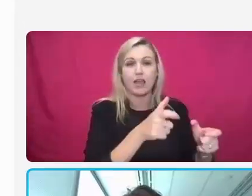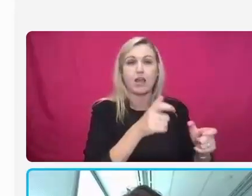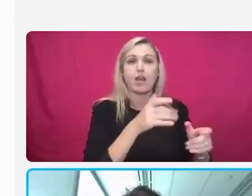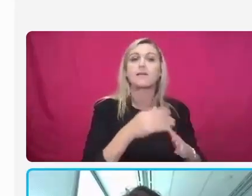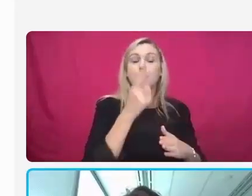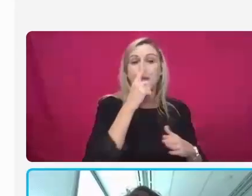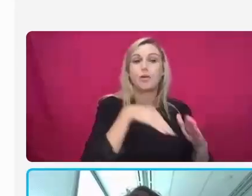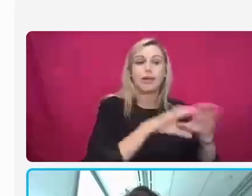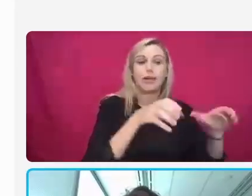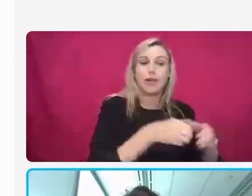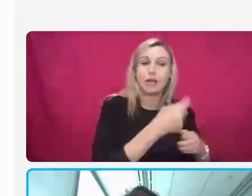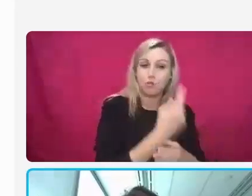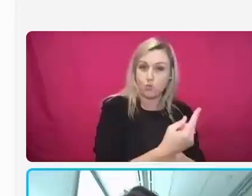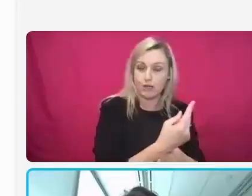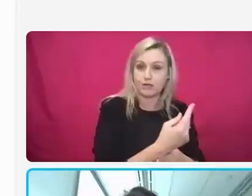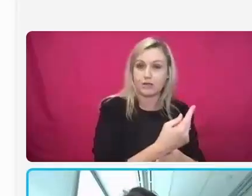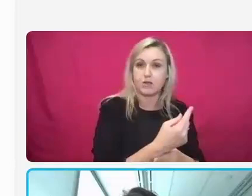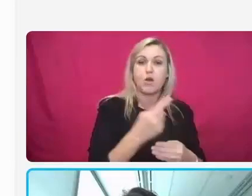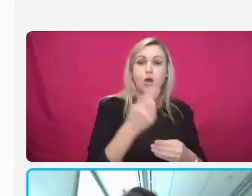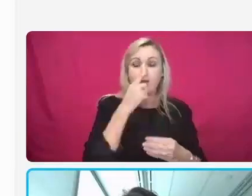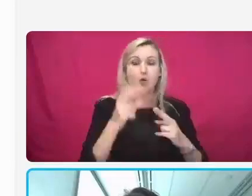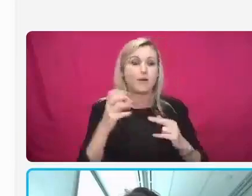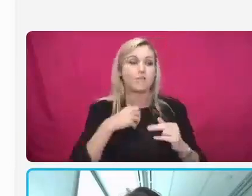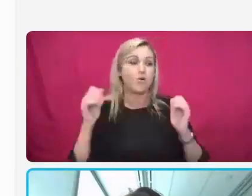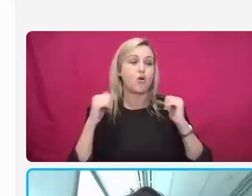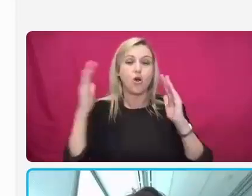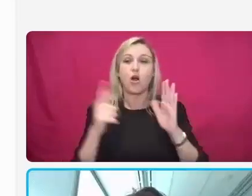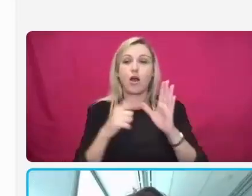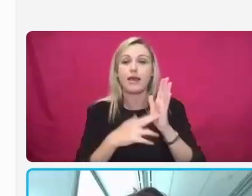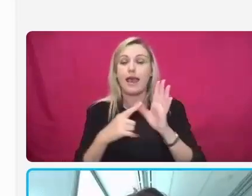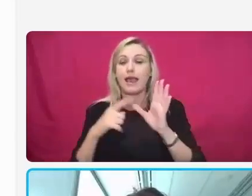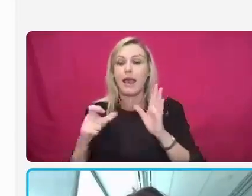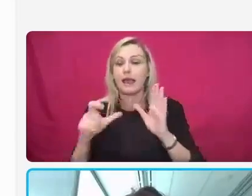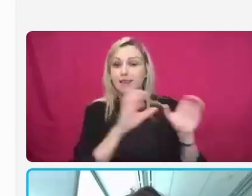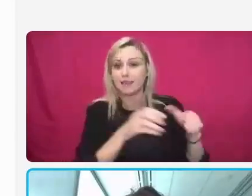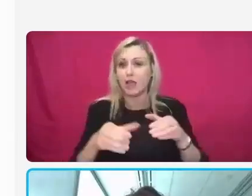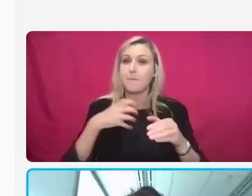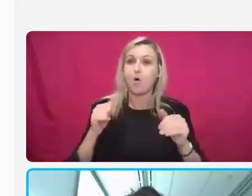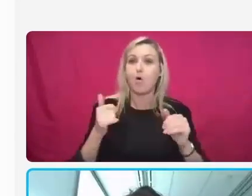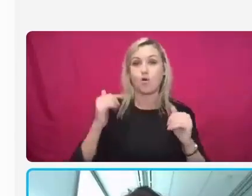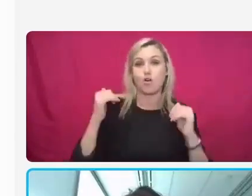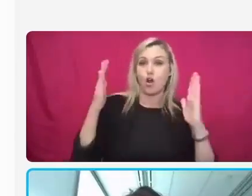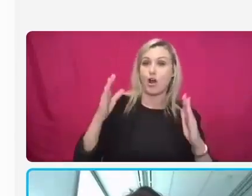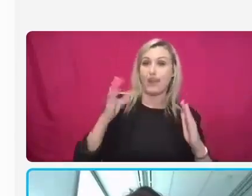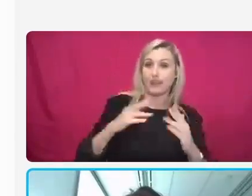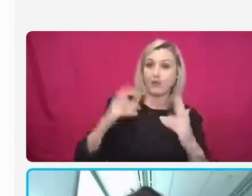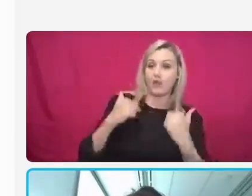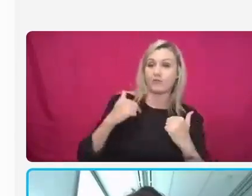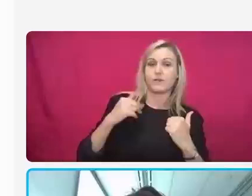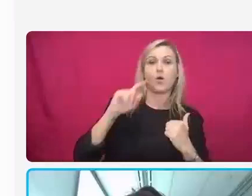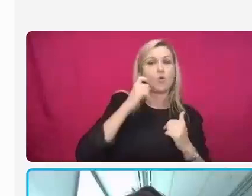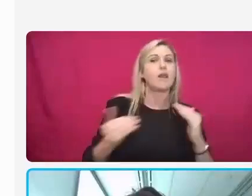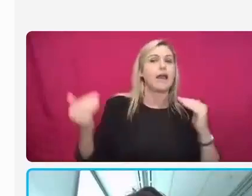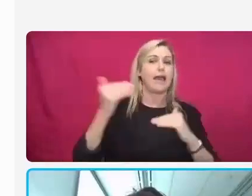within Class 1 and those with higher AN-ACC classifications and therefore higher care needs will trigger more minutes towards the